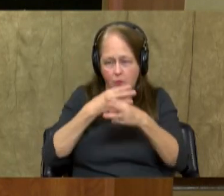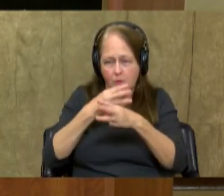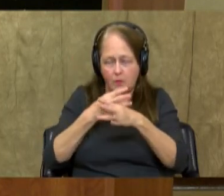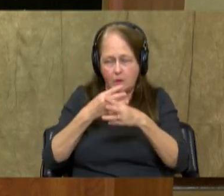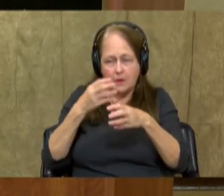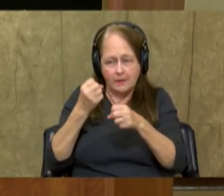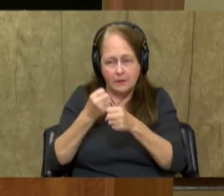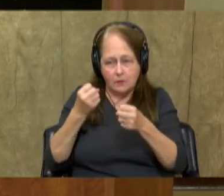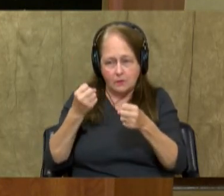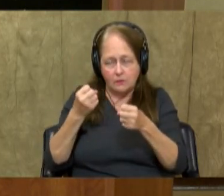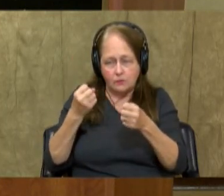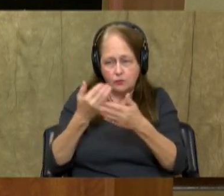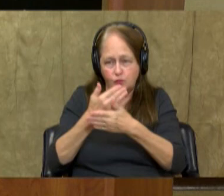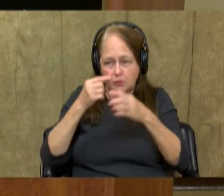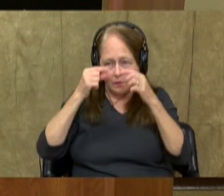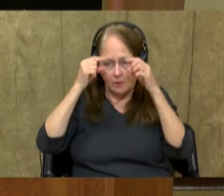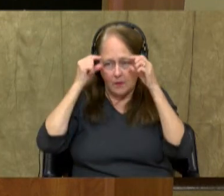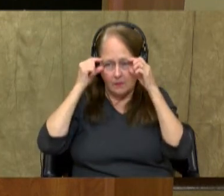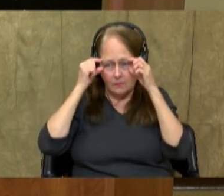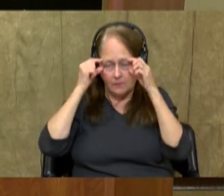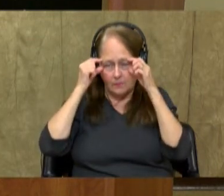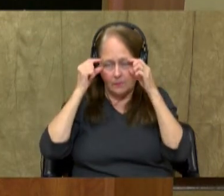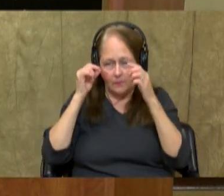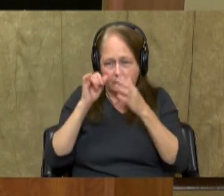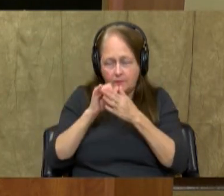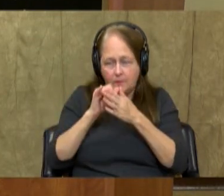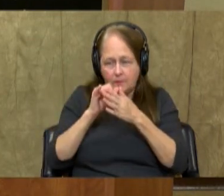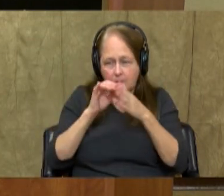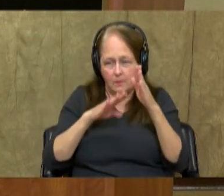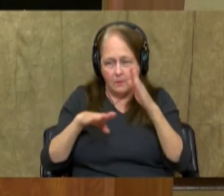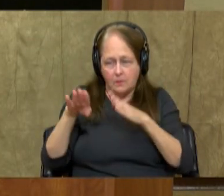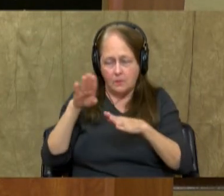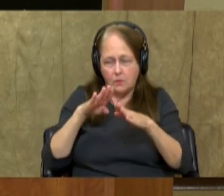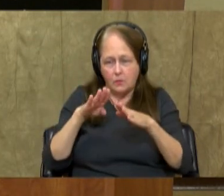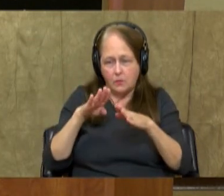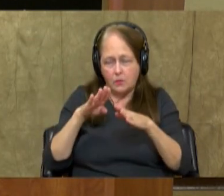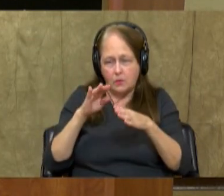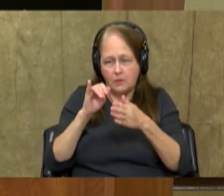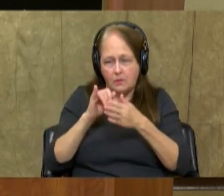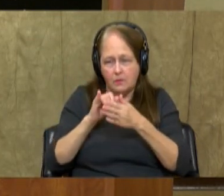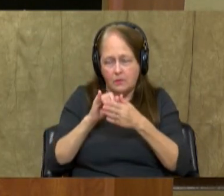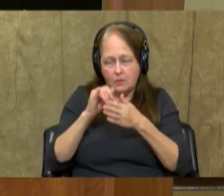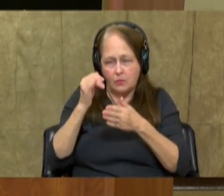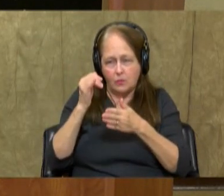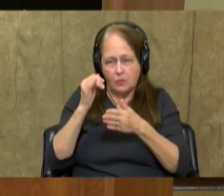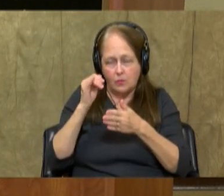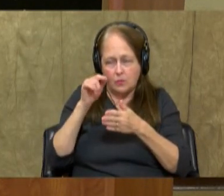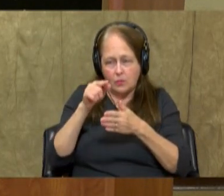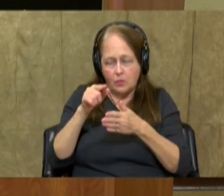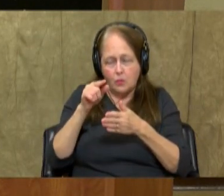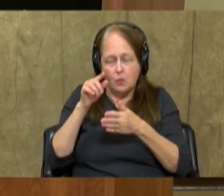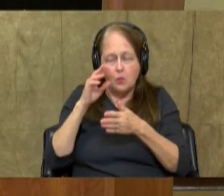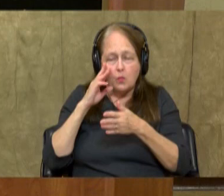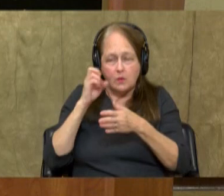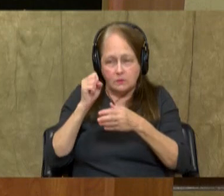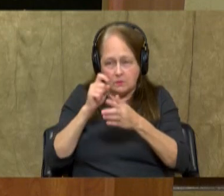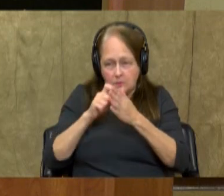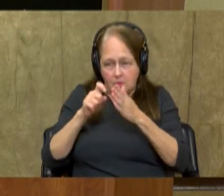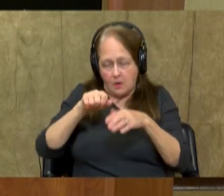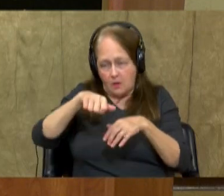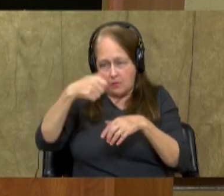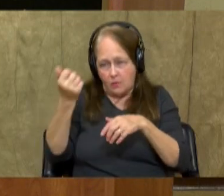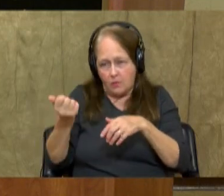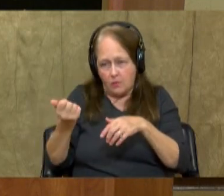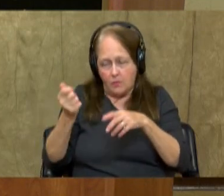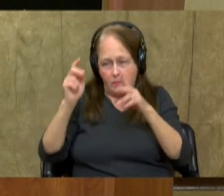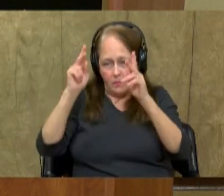he received those glasses. In the biography, A Wilderness Warrior, we learned that, of course, it was a biography written by another